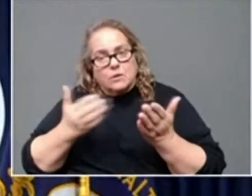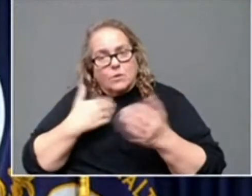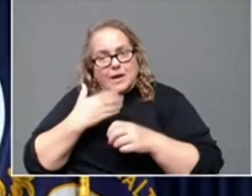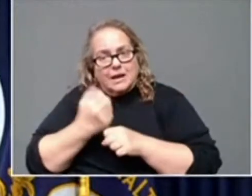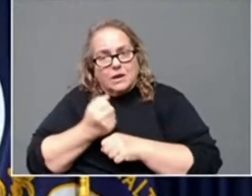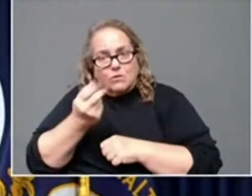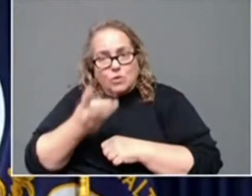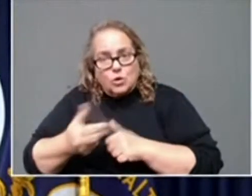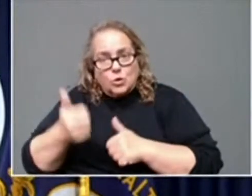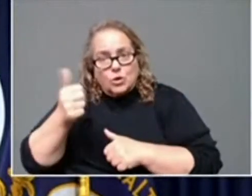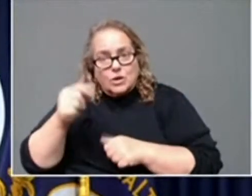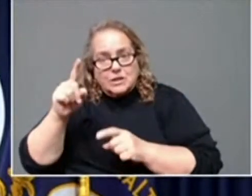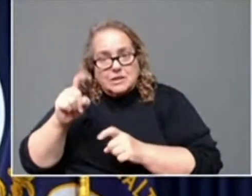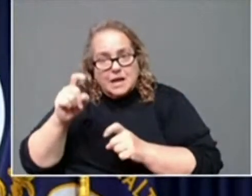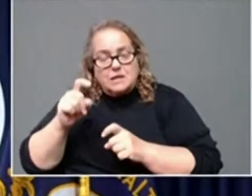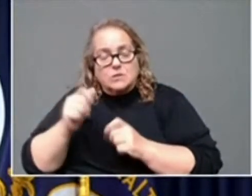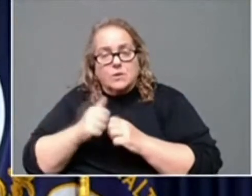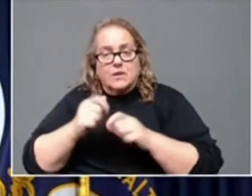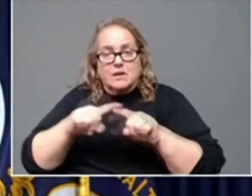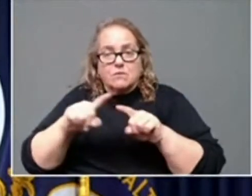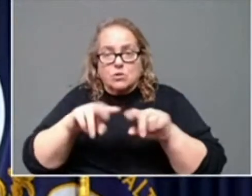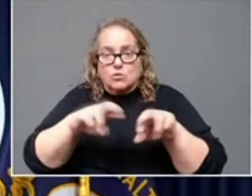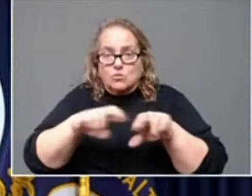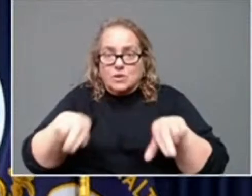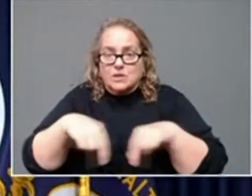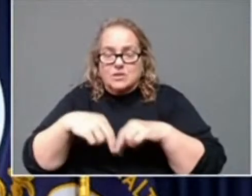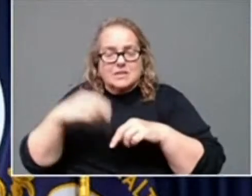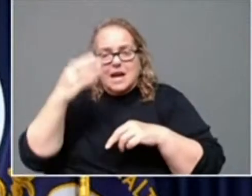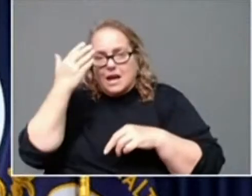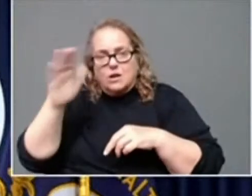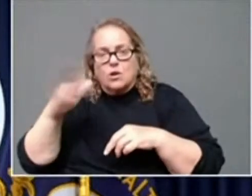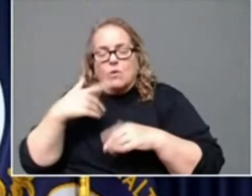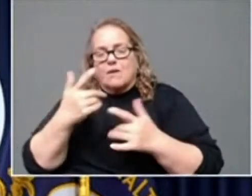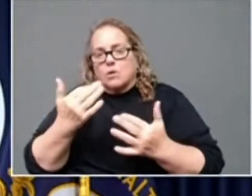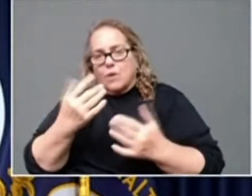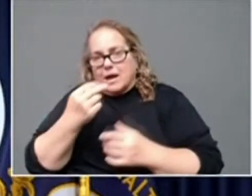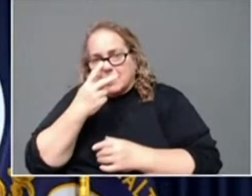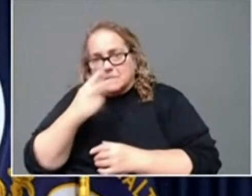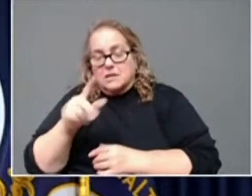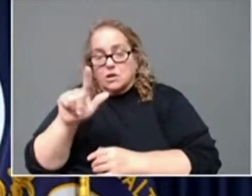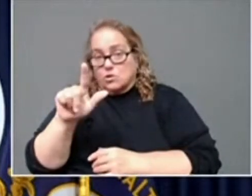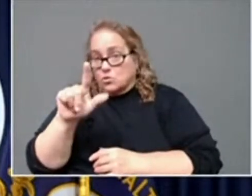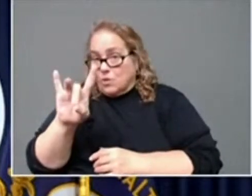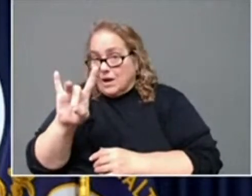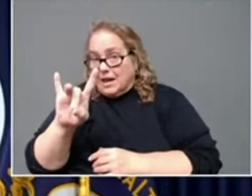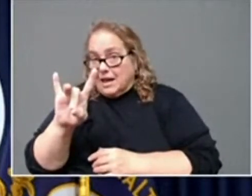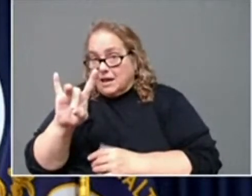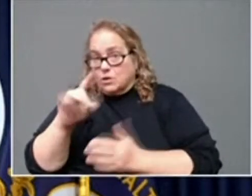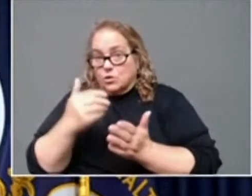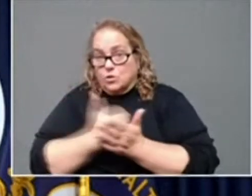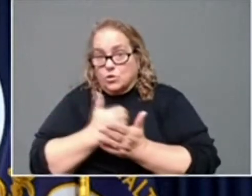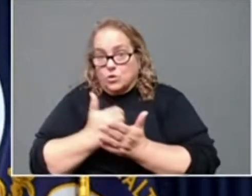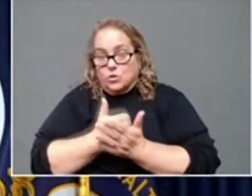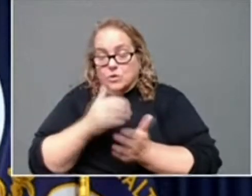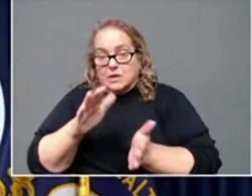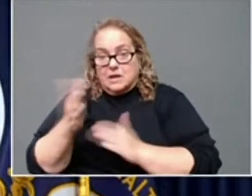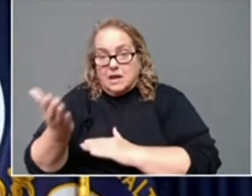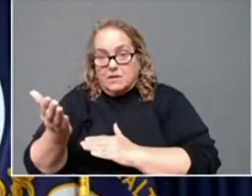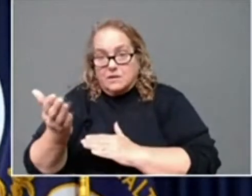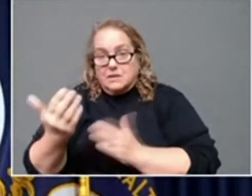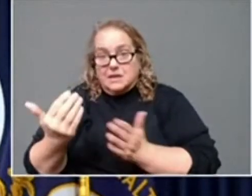different regions with everything going on. We'll have to wait and see. 28 new deaths.